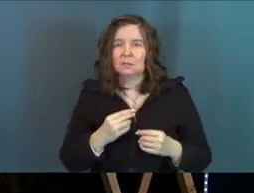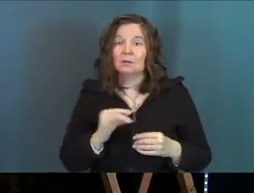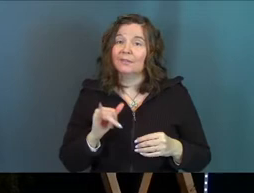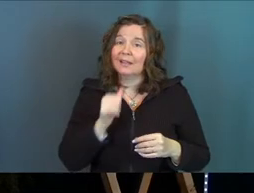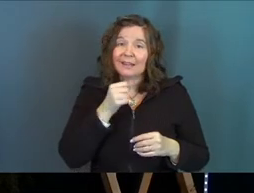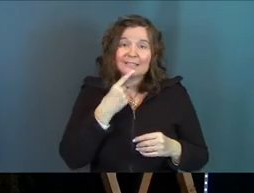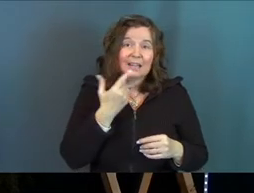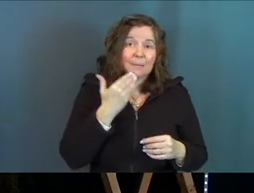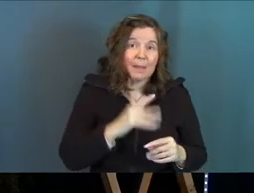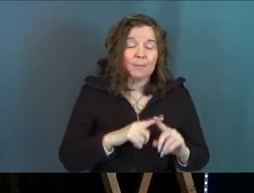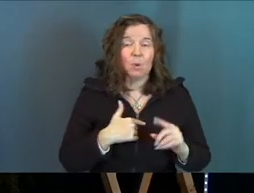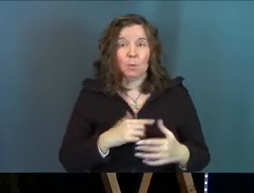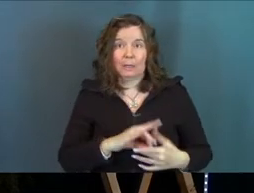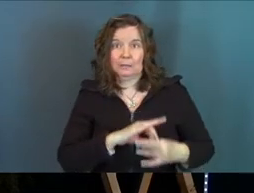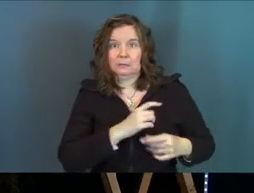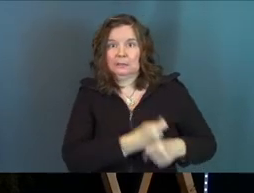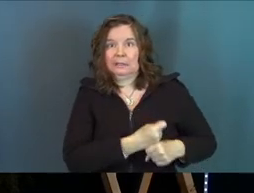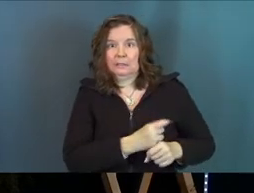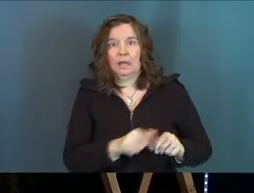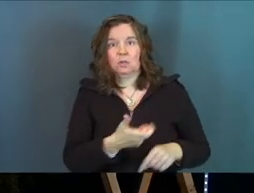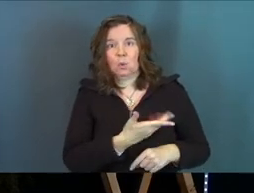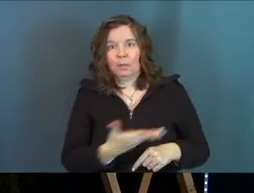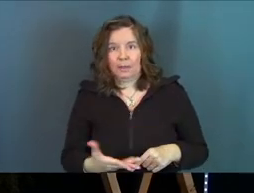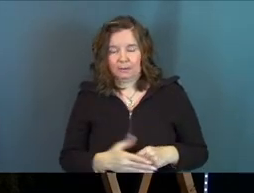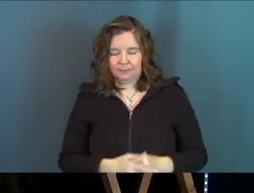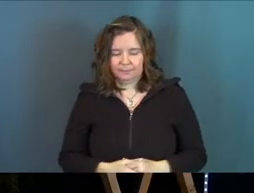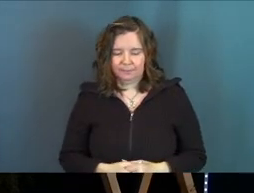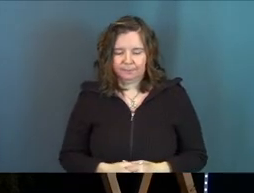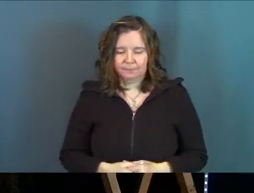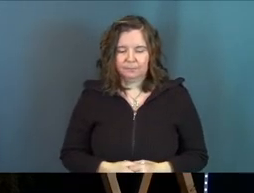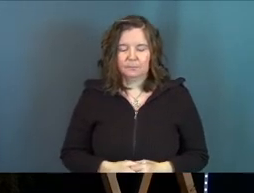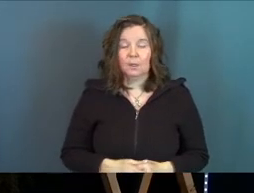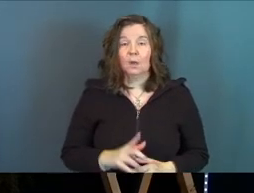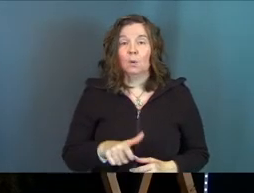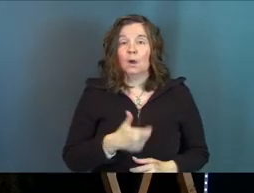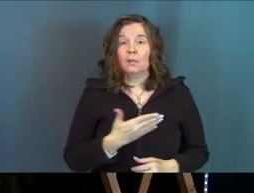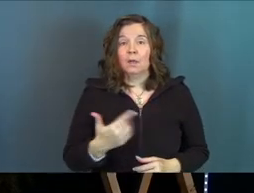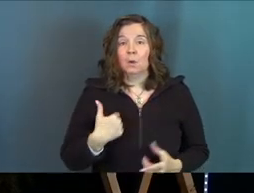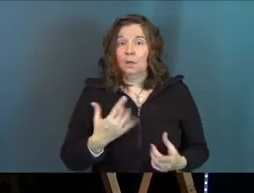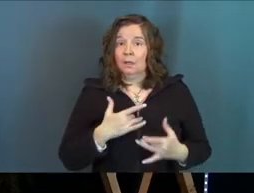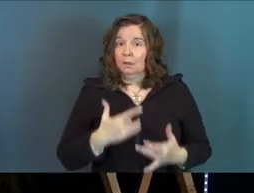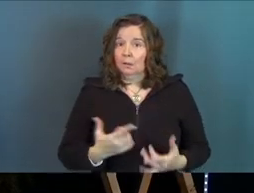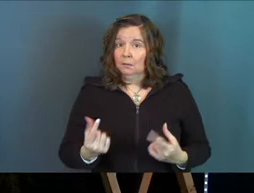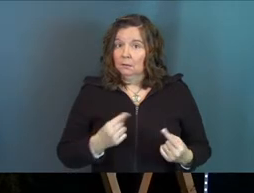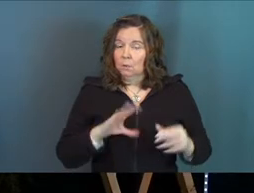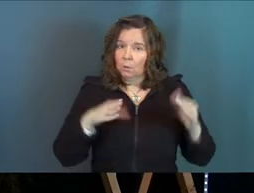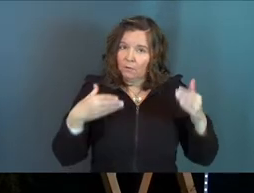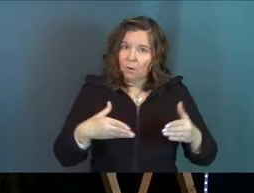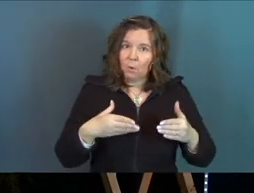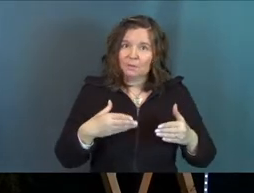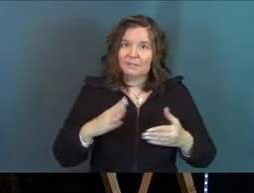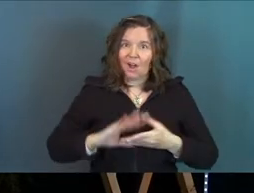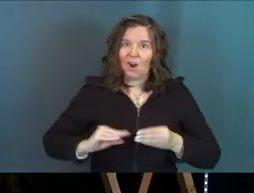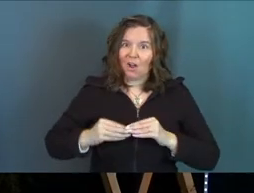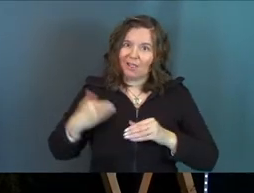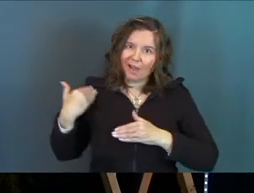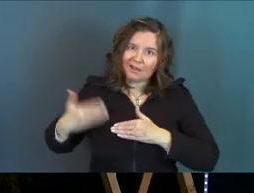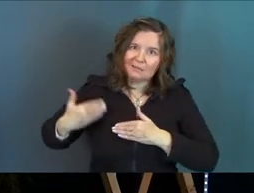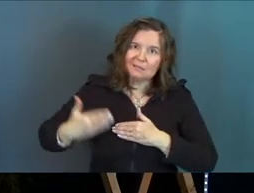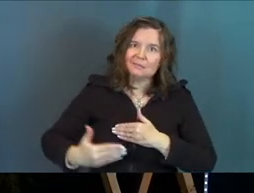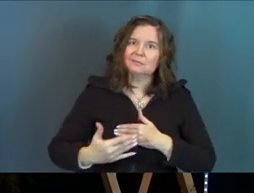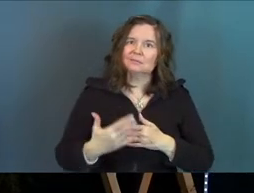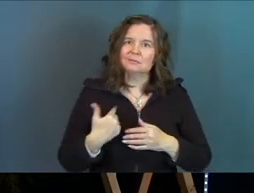like, not saying it's all bad, but we cling to it like it's the only thing. And one other thing we do is we focus on a legacy. You ever seen, you